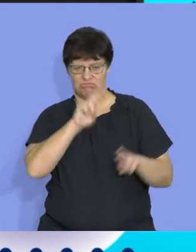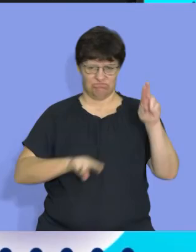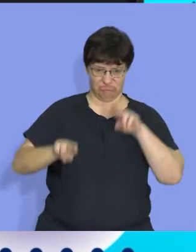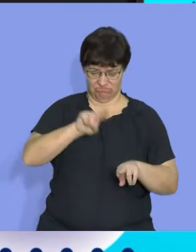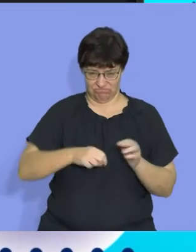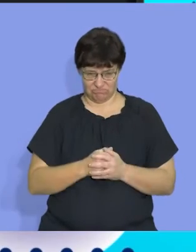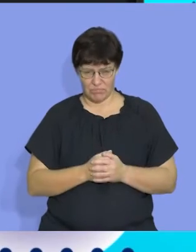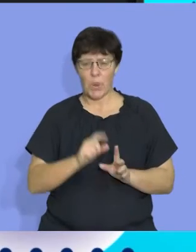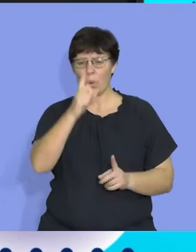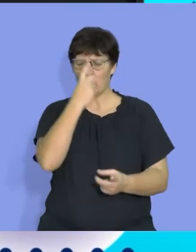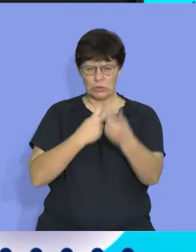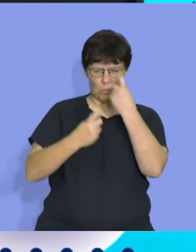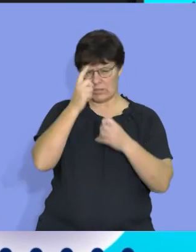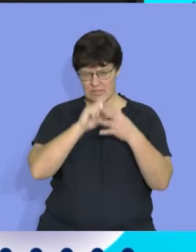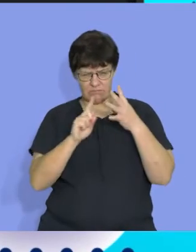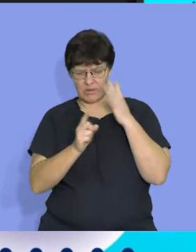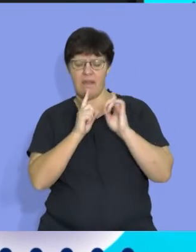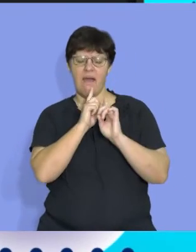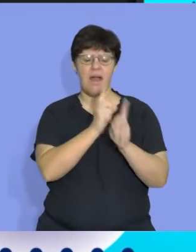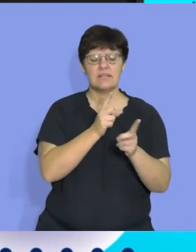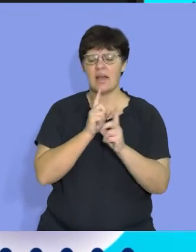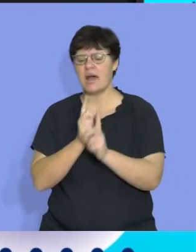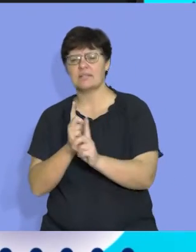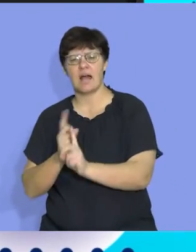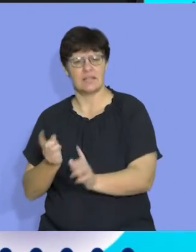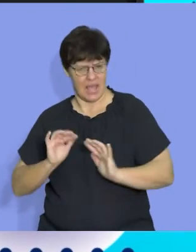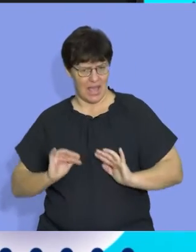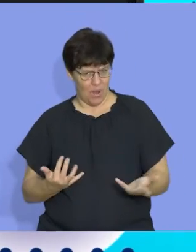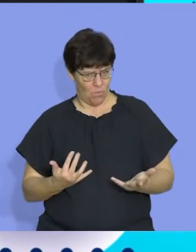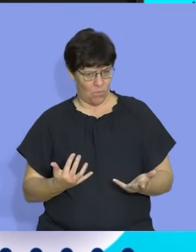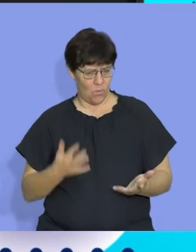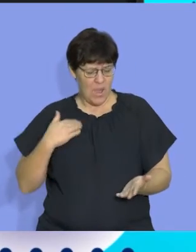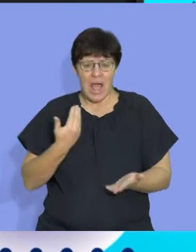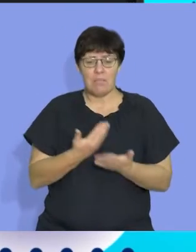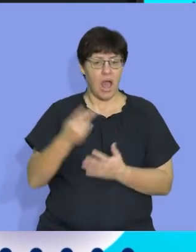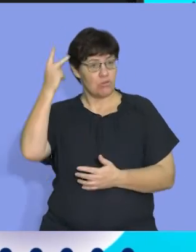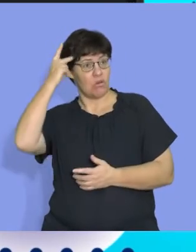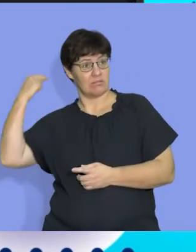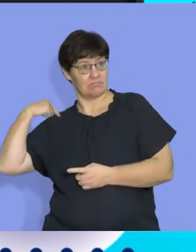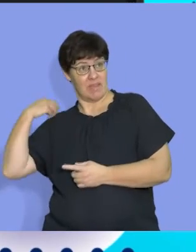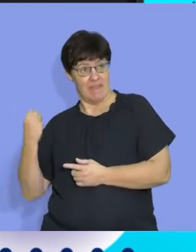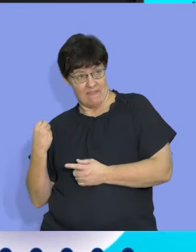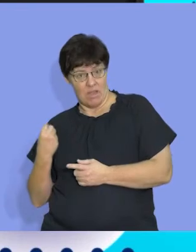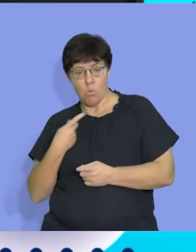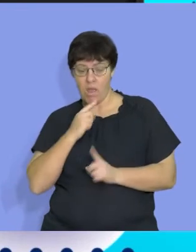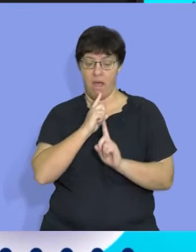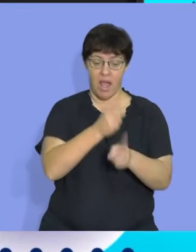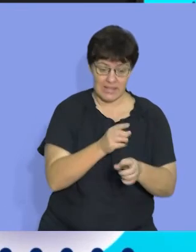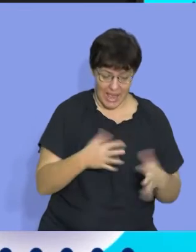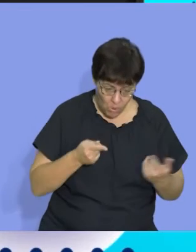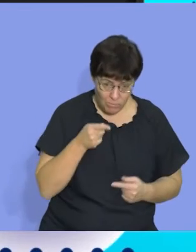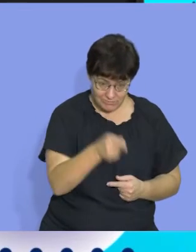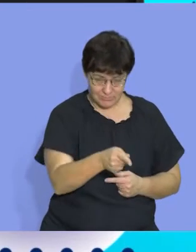try and emphasize on the technique, you know, and how we apply the knowledge that we've gained in as far as chemical change, but